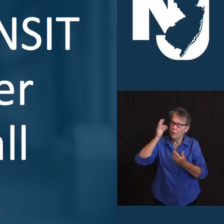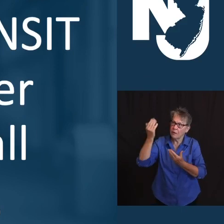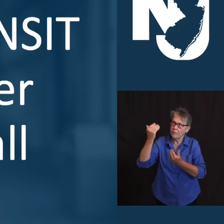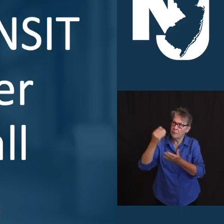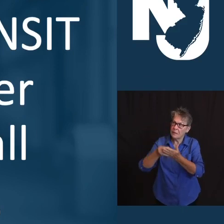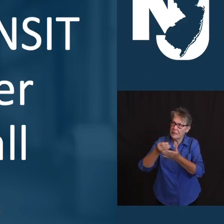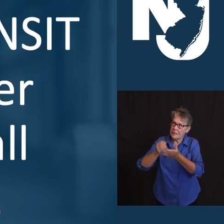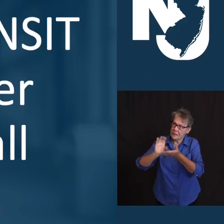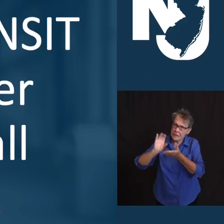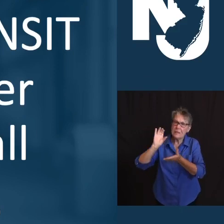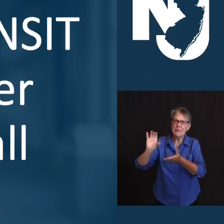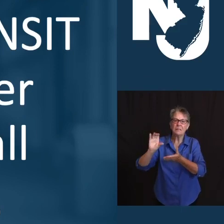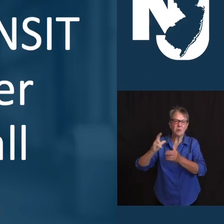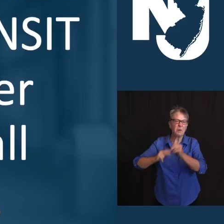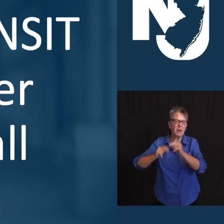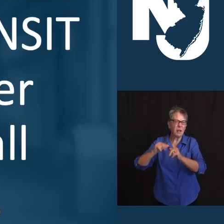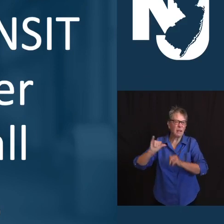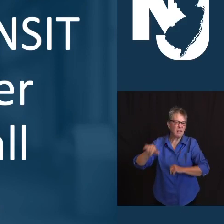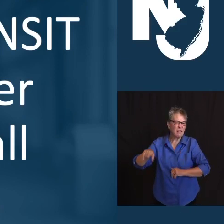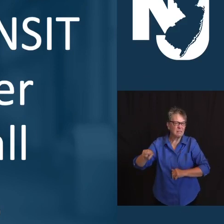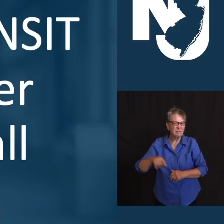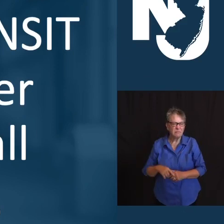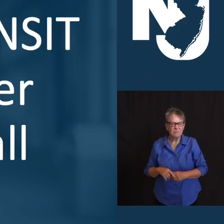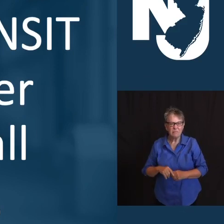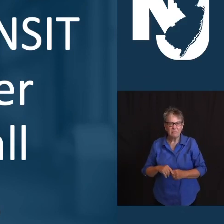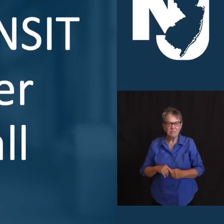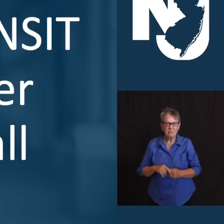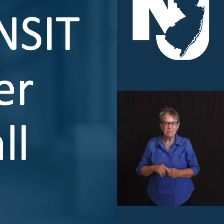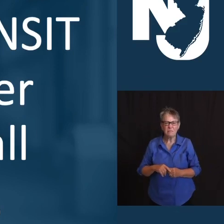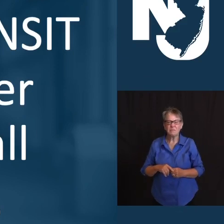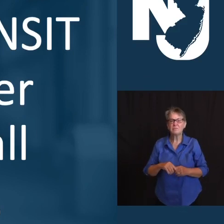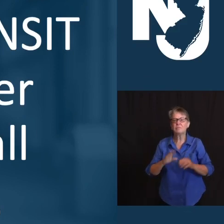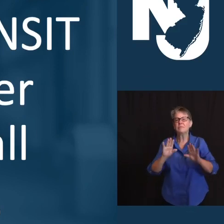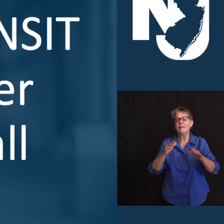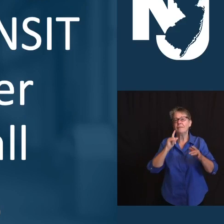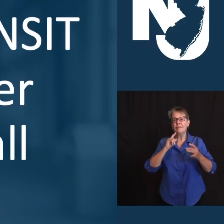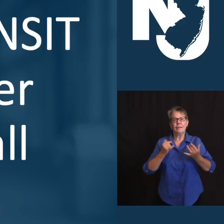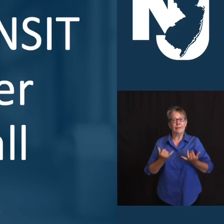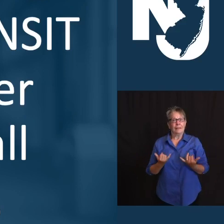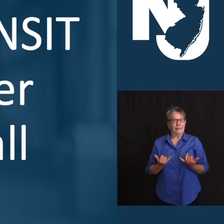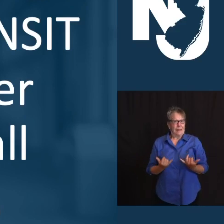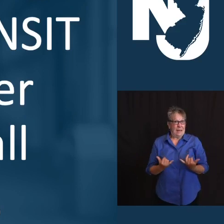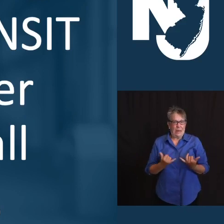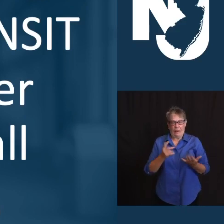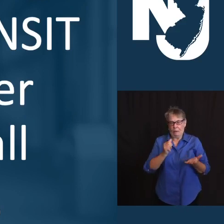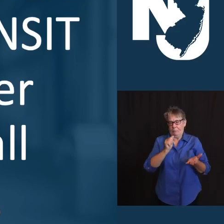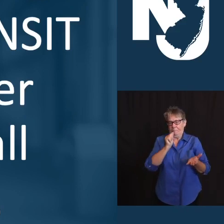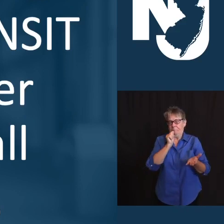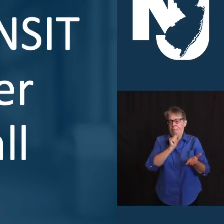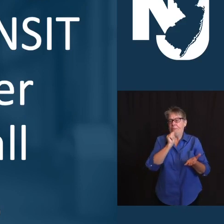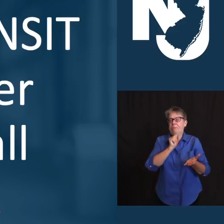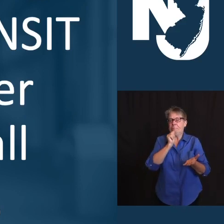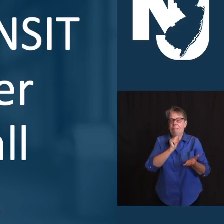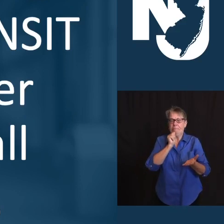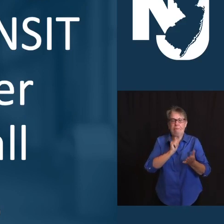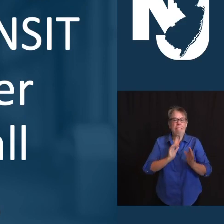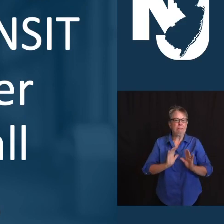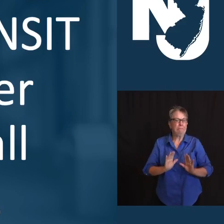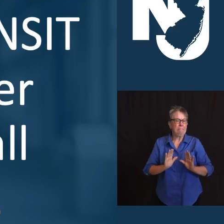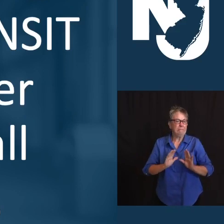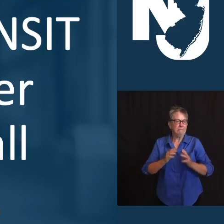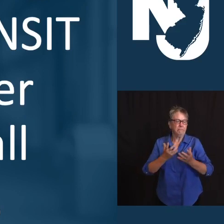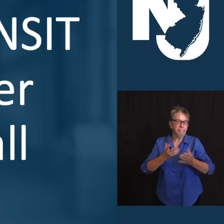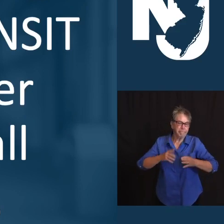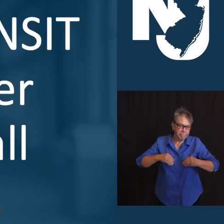hour, we're going to be starting to bump up against that 50% capacity. We have to call it as it is, and that's the purpose of this. I also want to